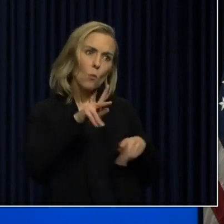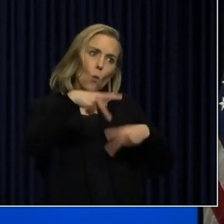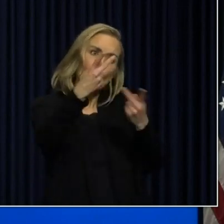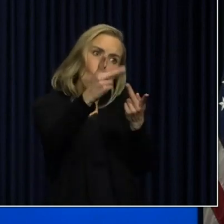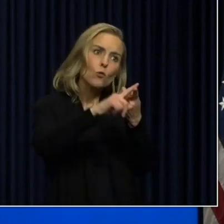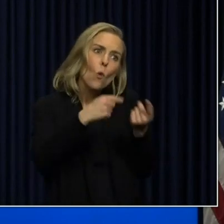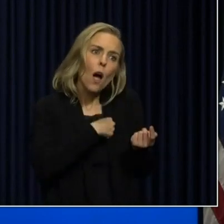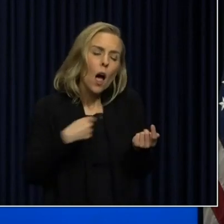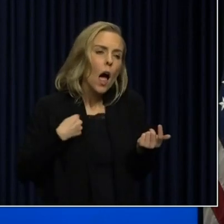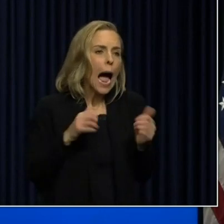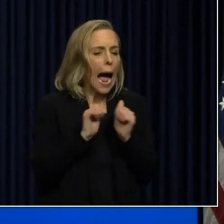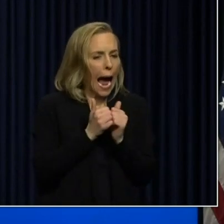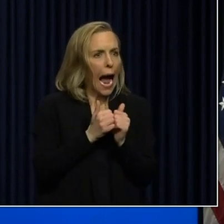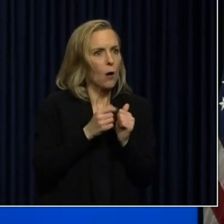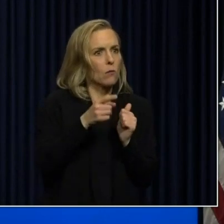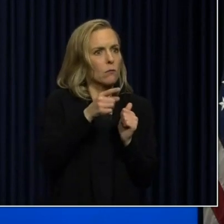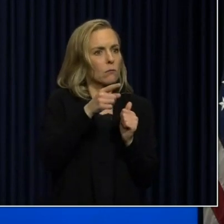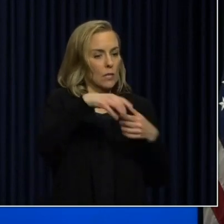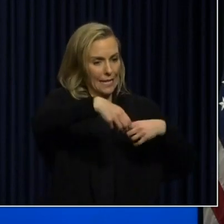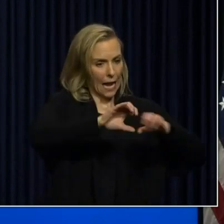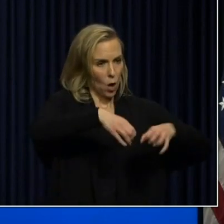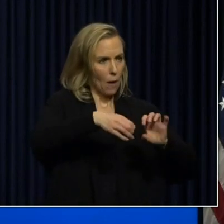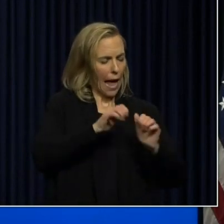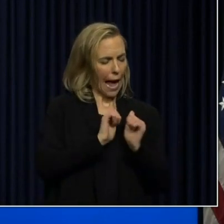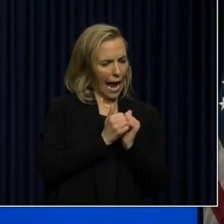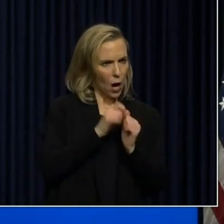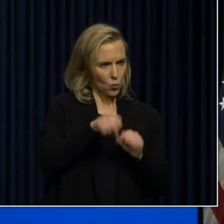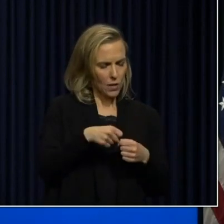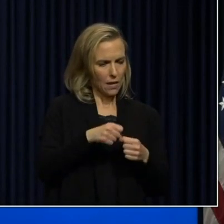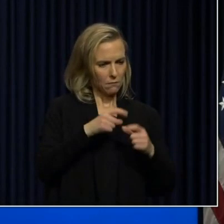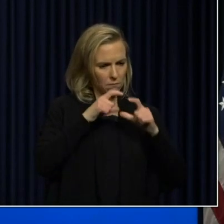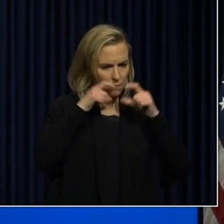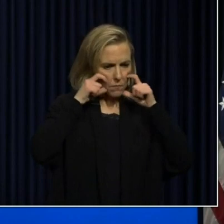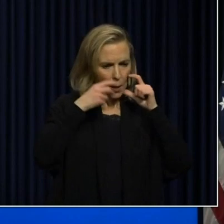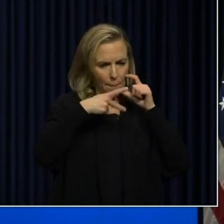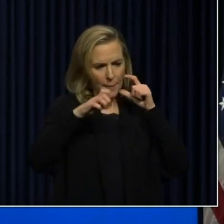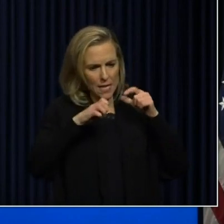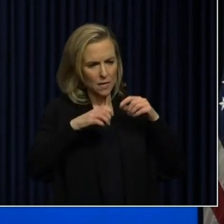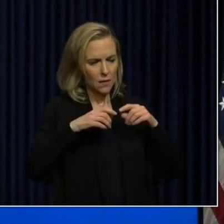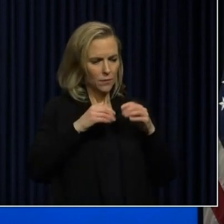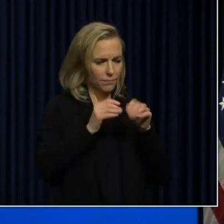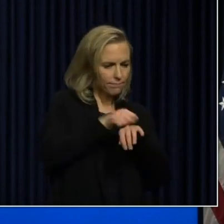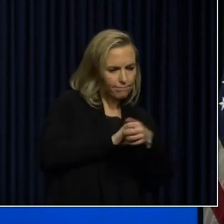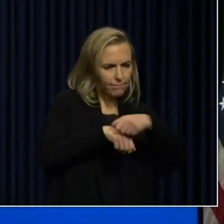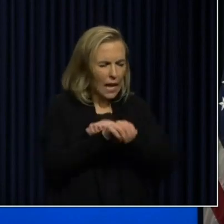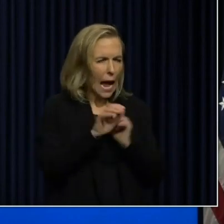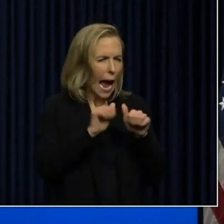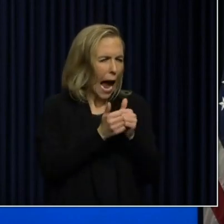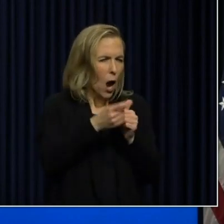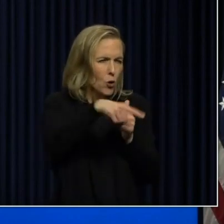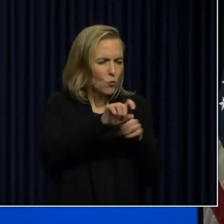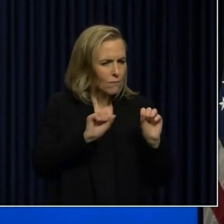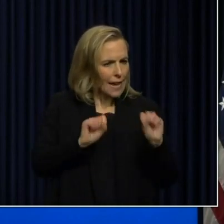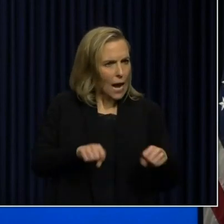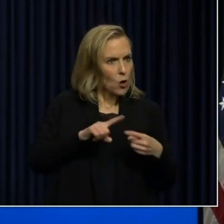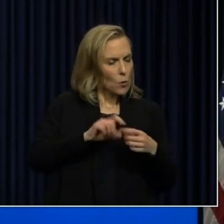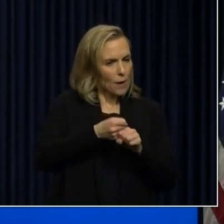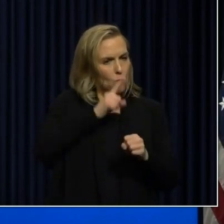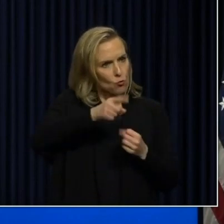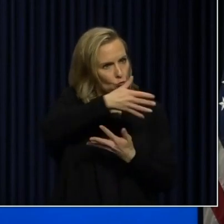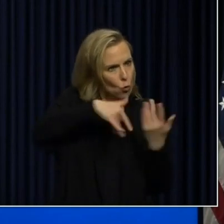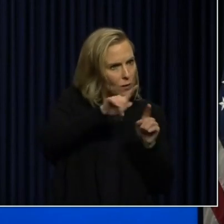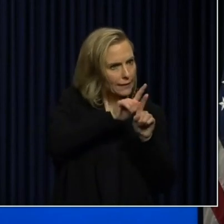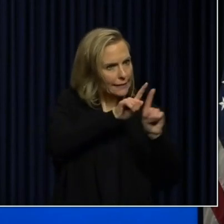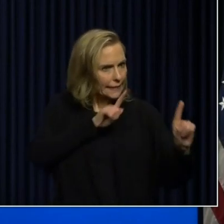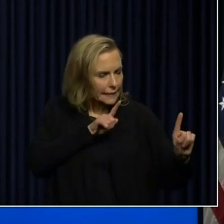us how you will be able to efficiently use PPE and what you will be able to do in order to socially distance